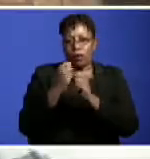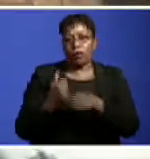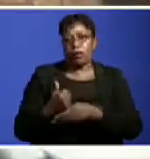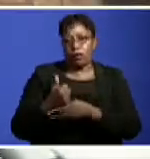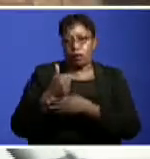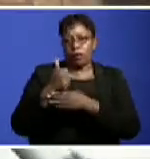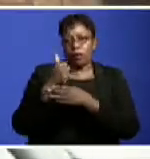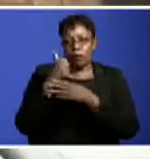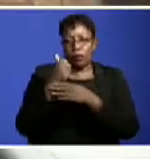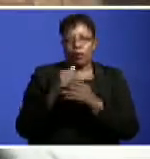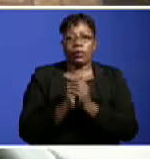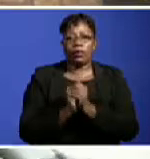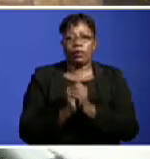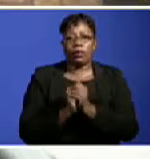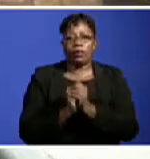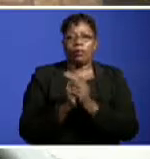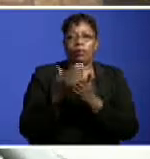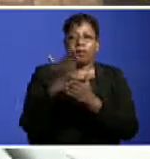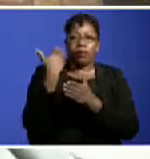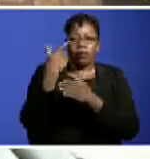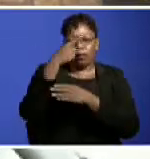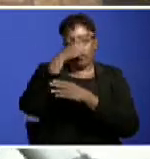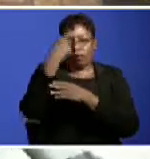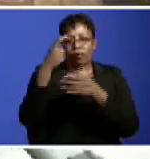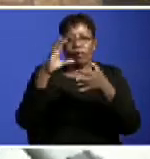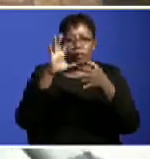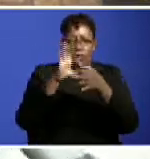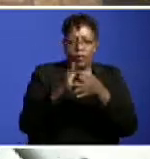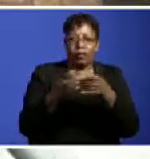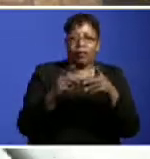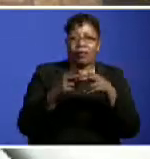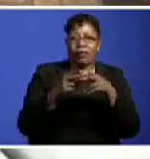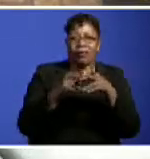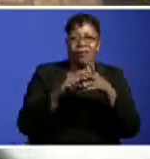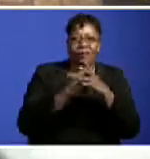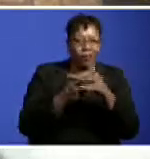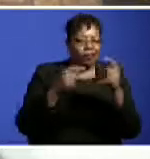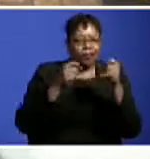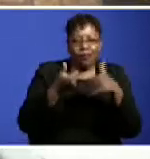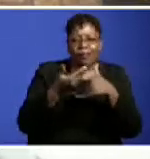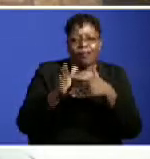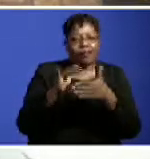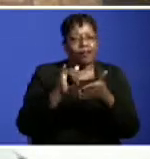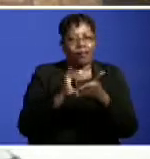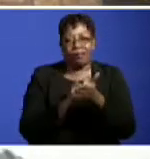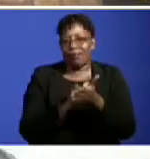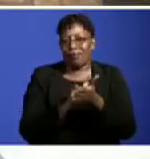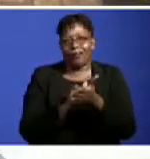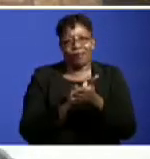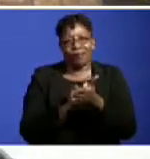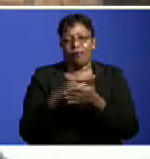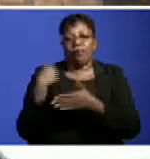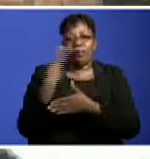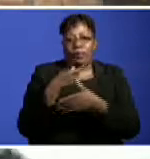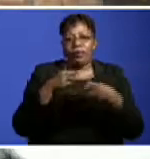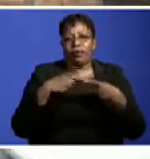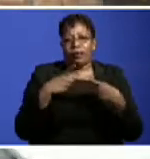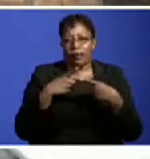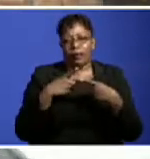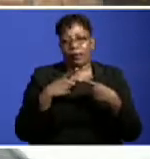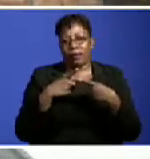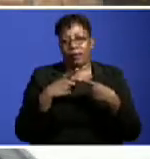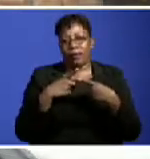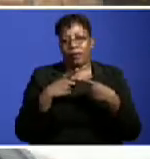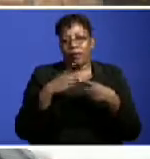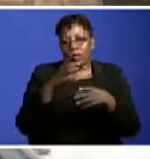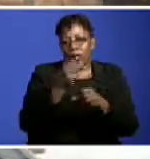back. Started over the summer. The lockdown started immediately after, and we got caught with a